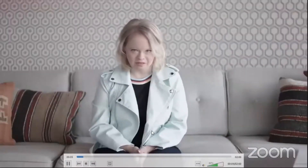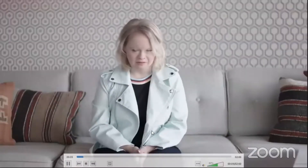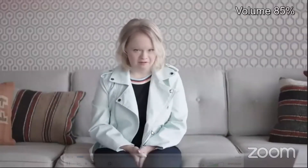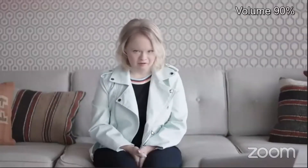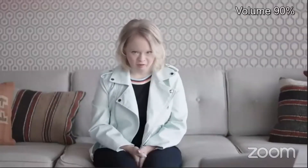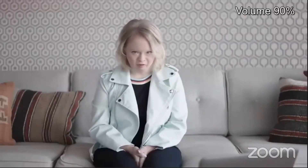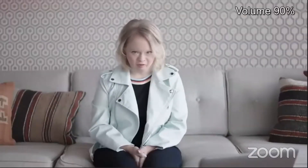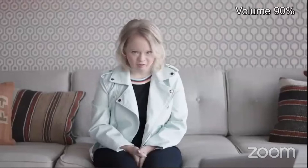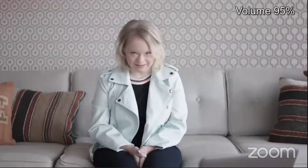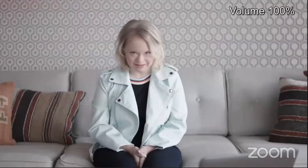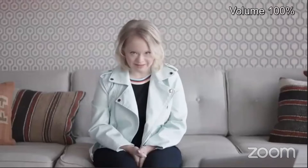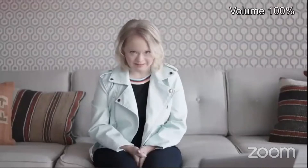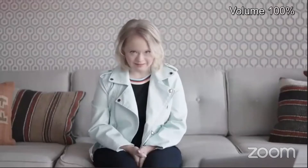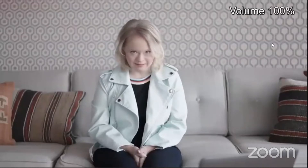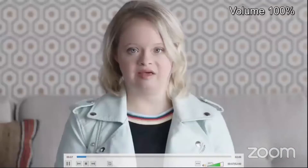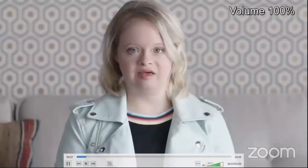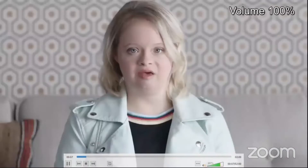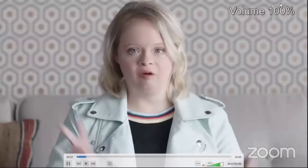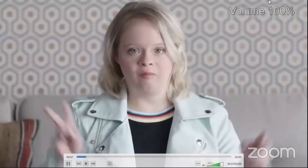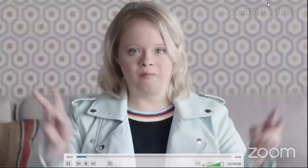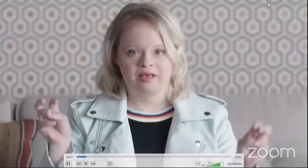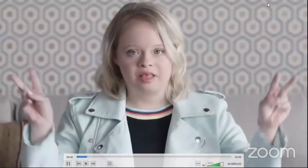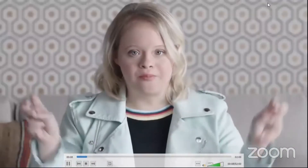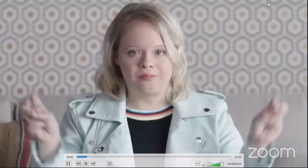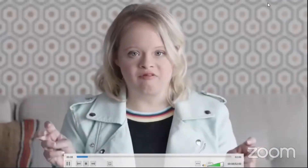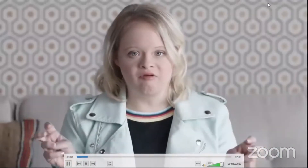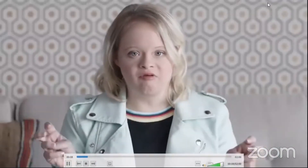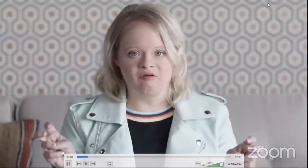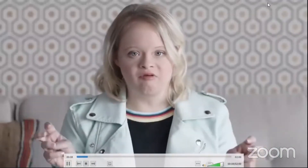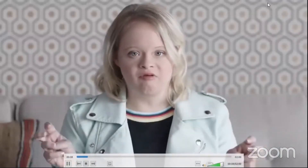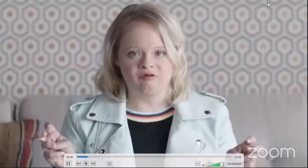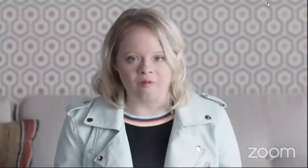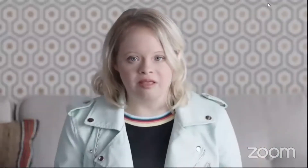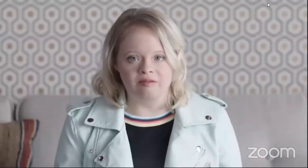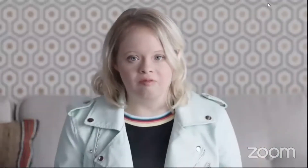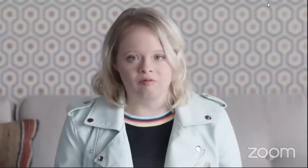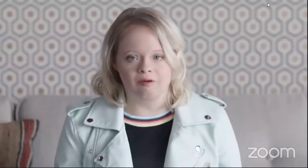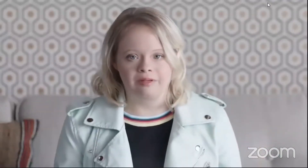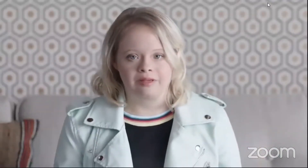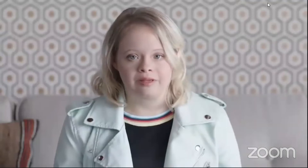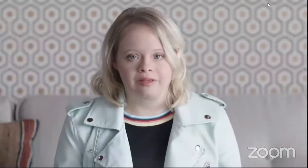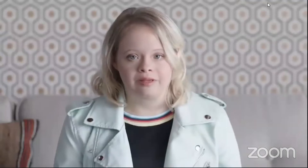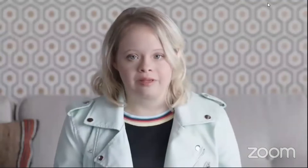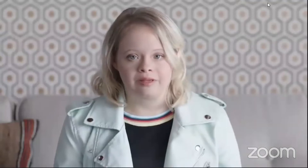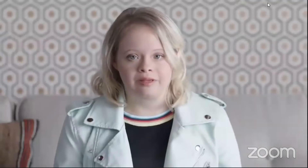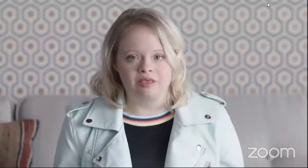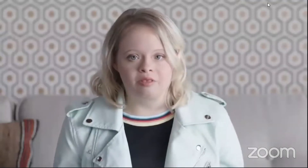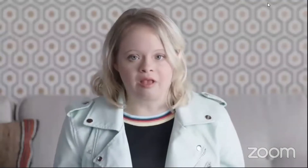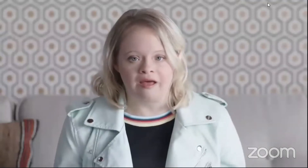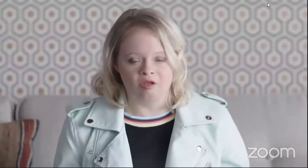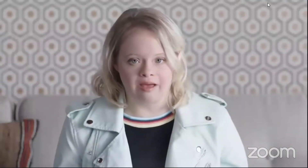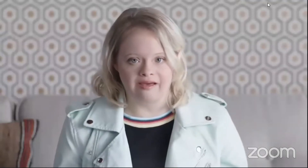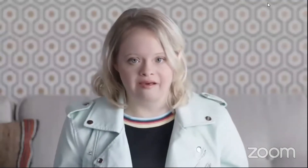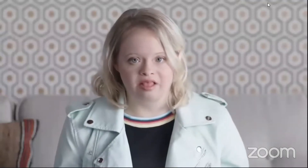special needs? Really? It would be special if people with Down syndrome needed to